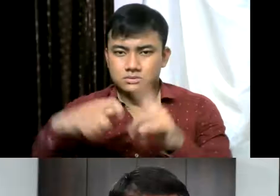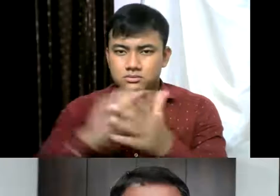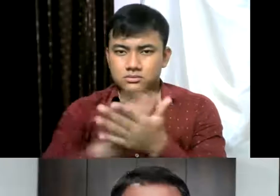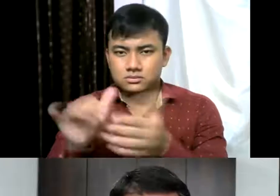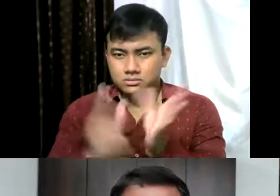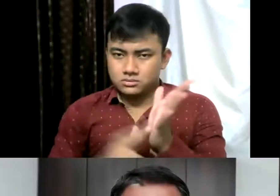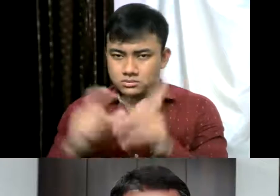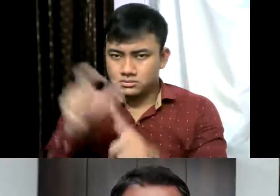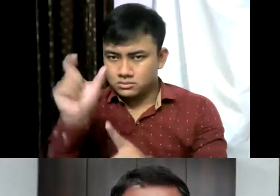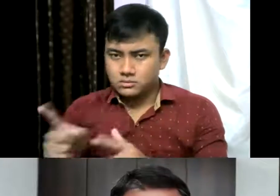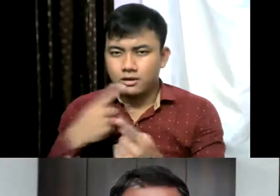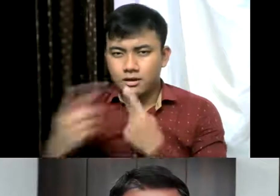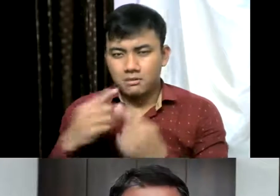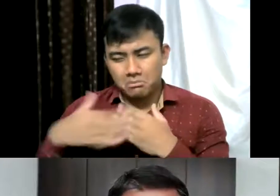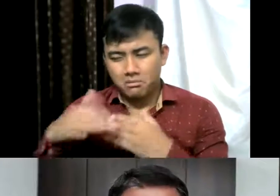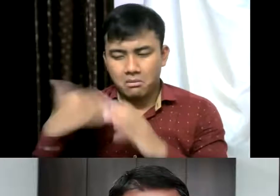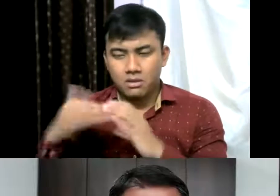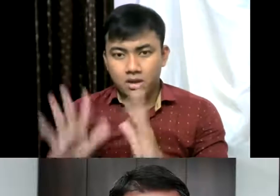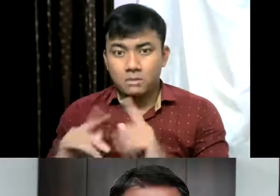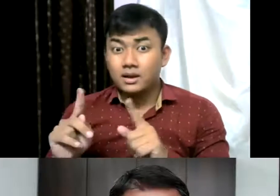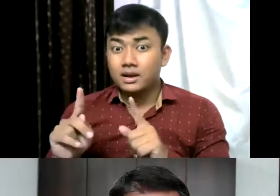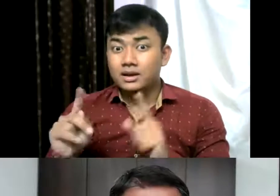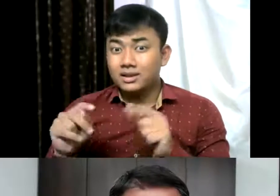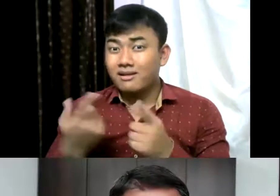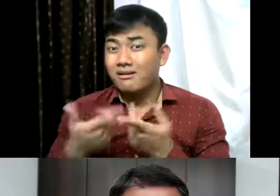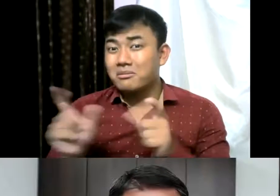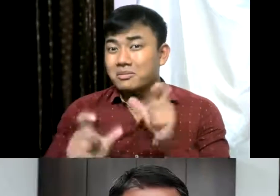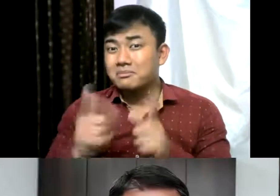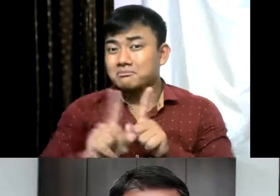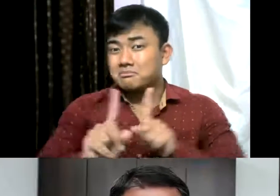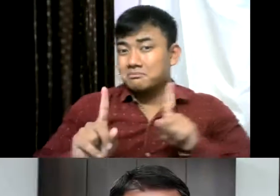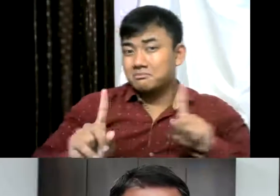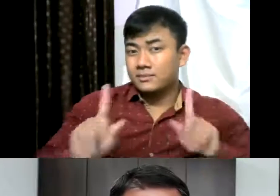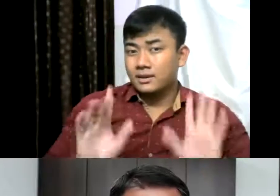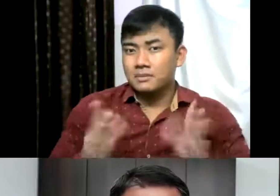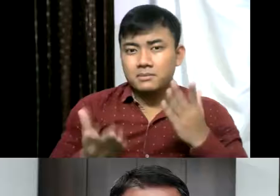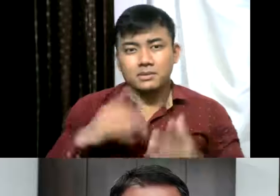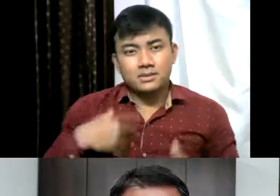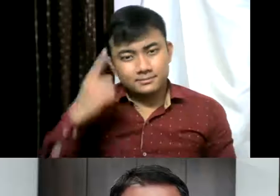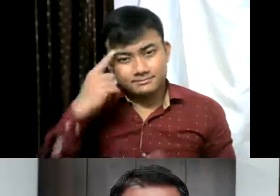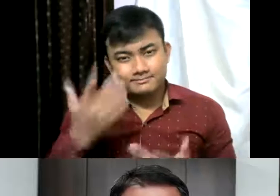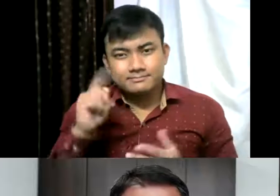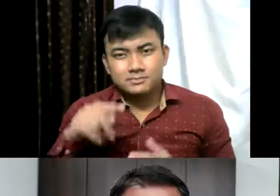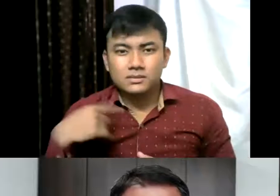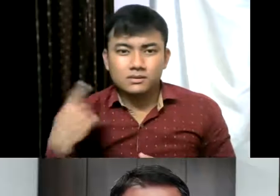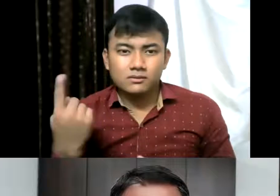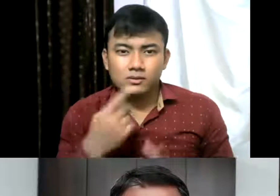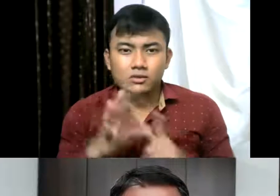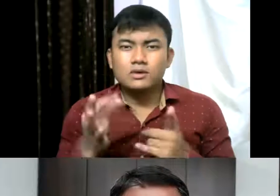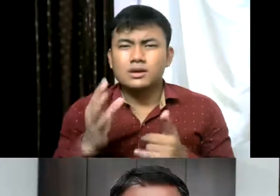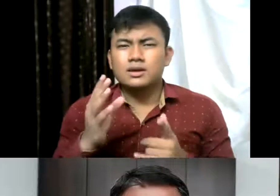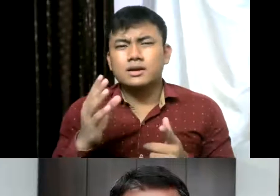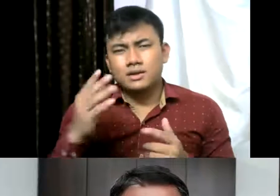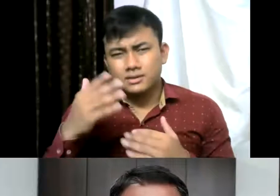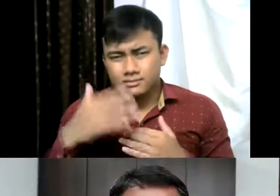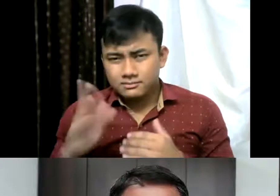profile. But the distance was socially manufactured already. And I think we also need to emphasize that while we are